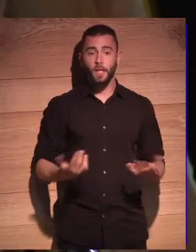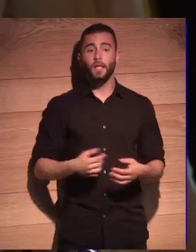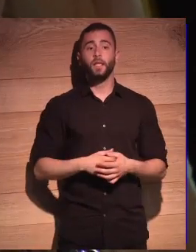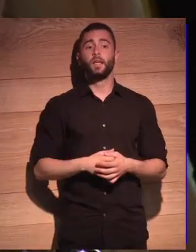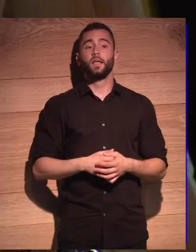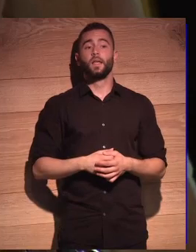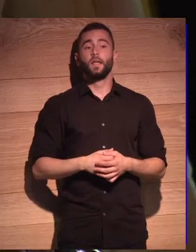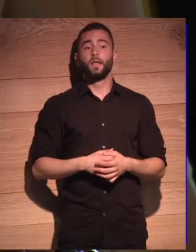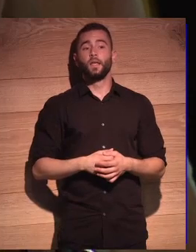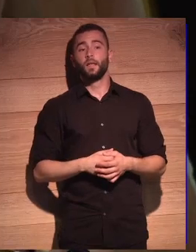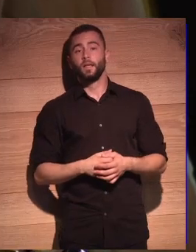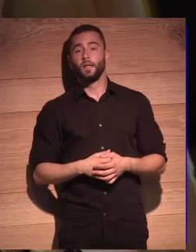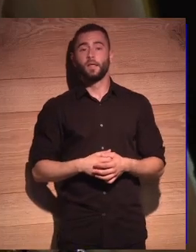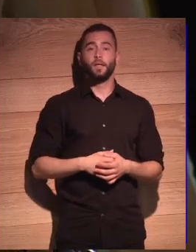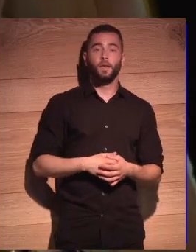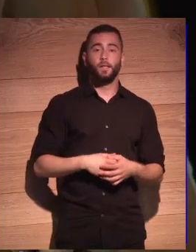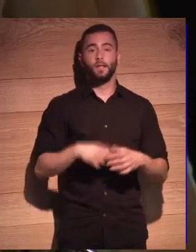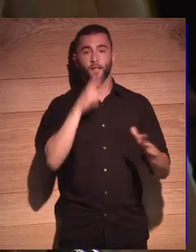in Argentina, and